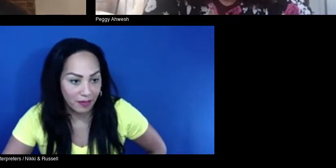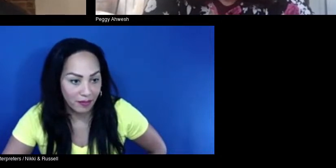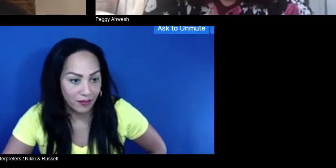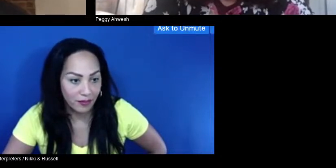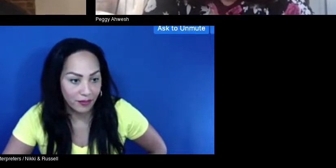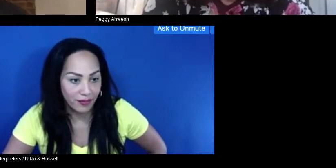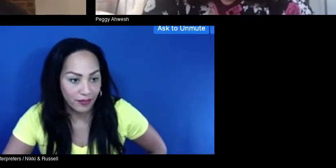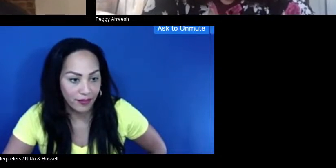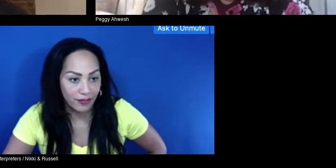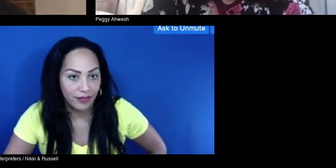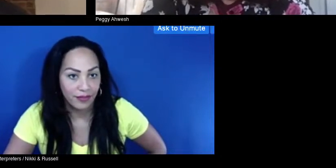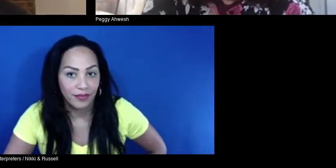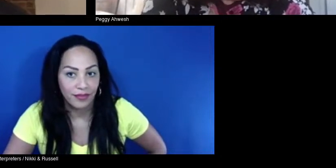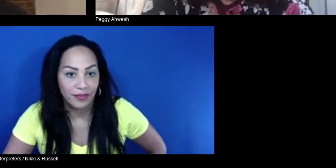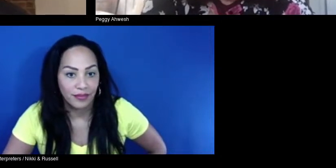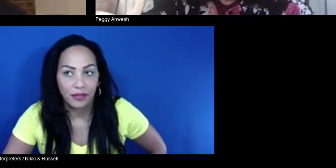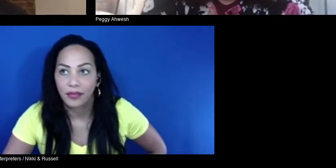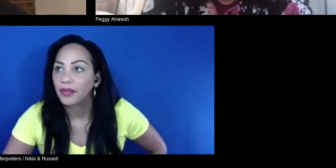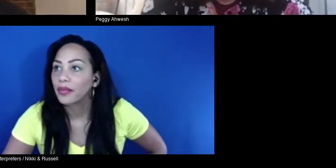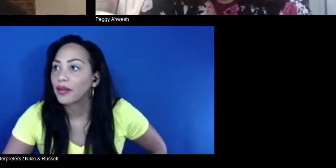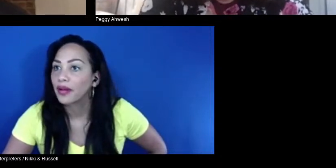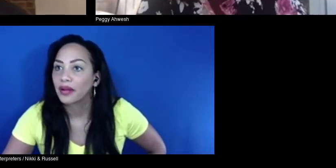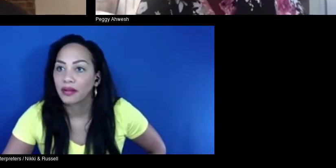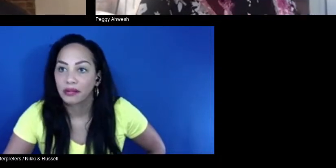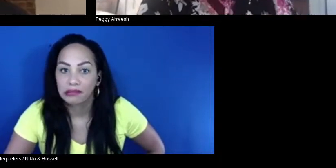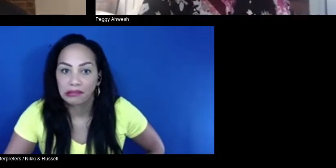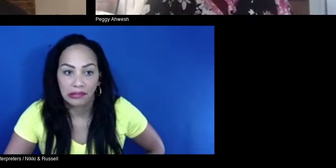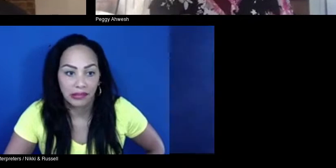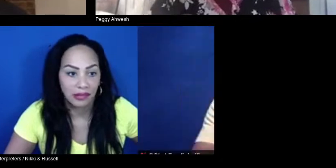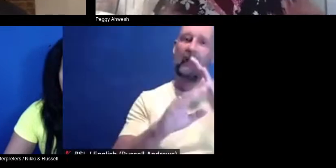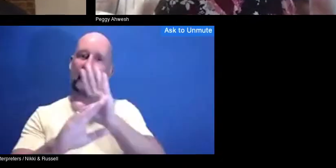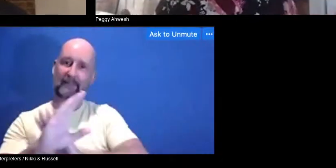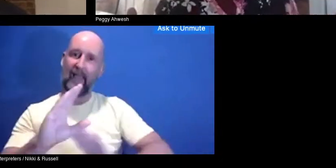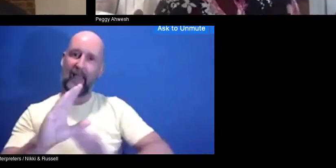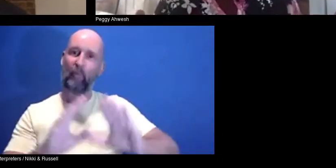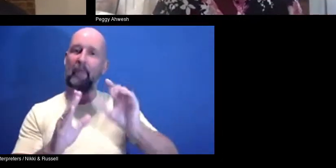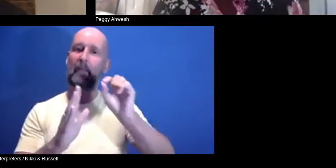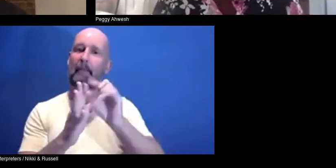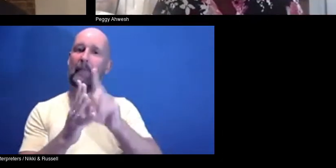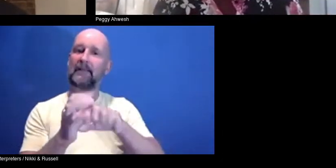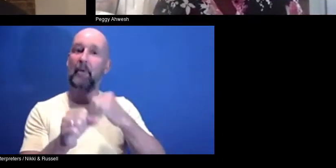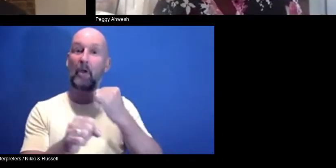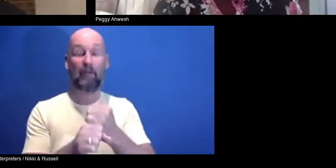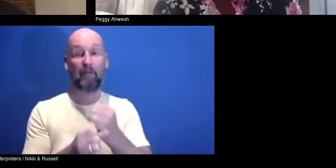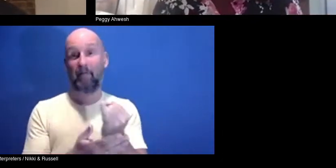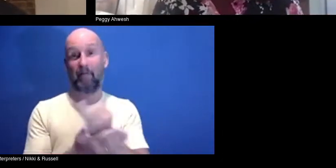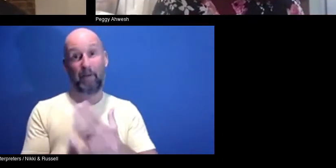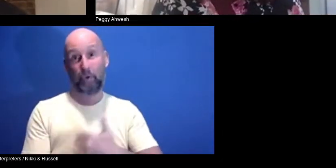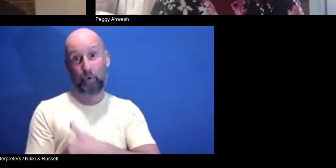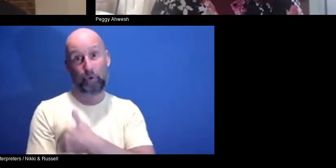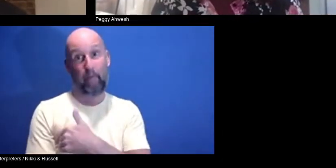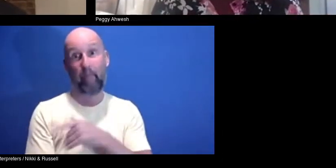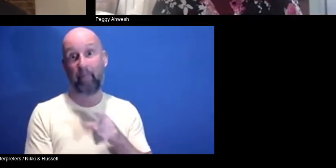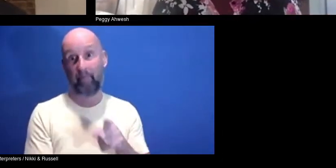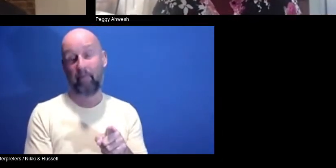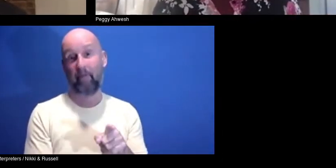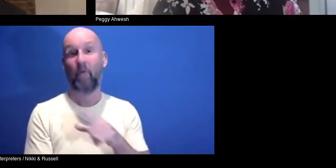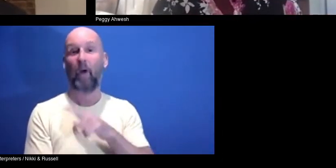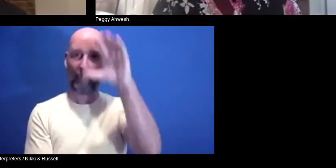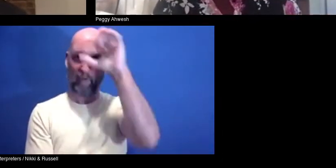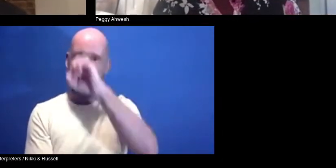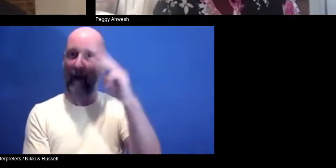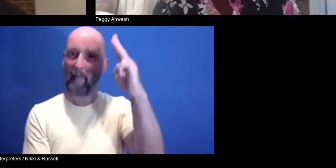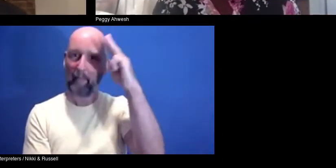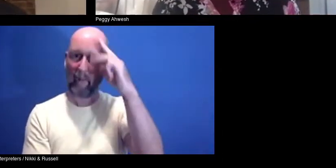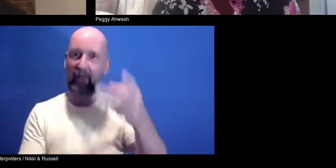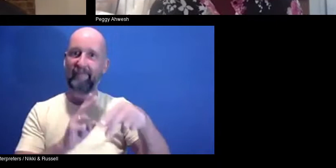And I spent many years on the south side of Pittsburgh, which was kind of a dump. And I remember one time my mother coming to visit me for lunch and